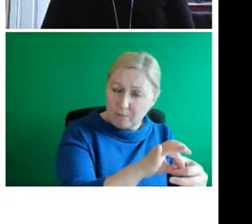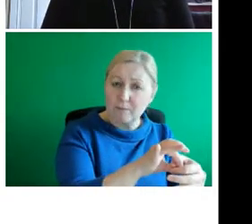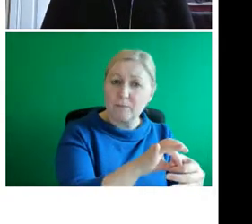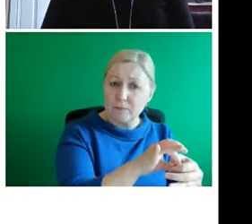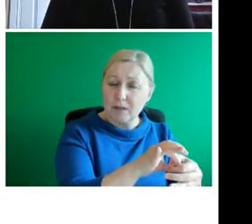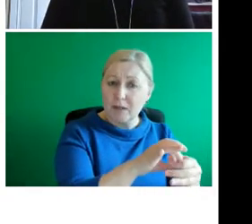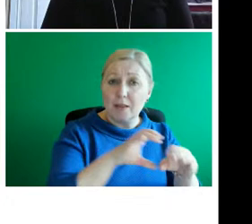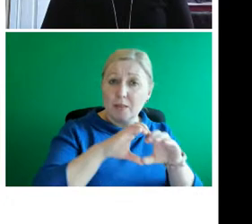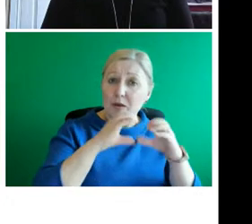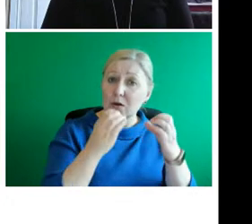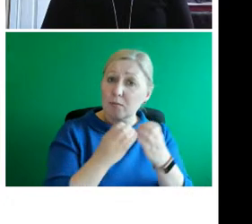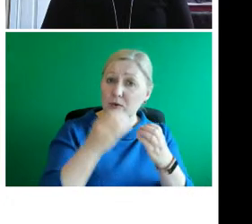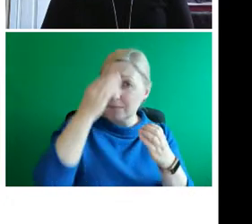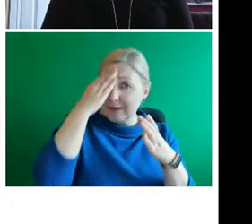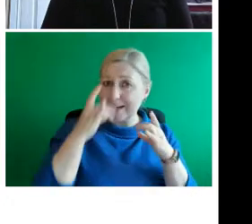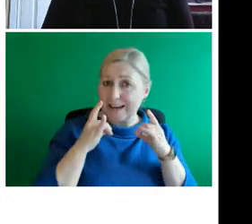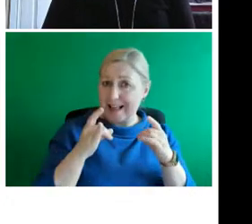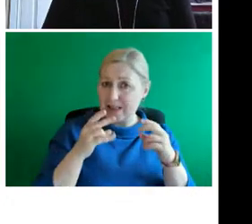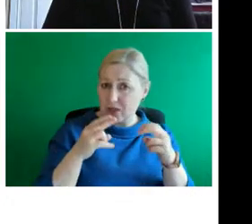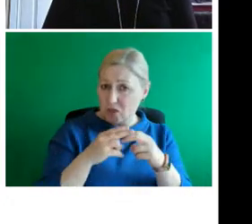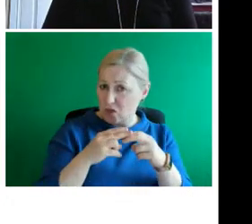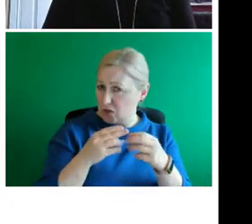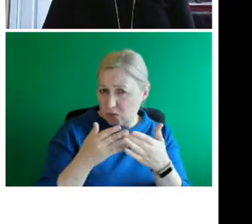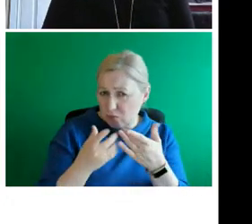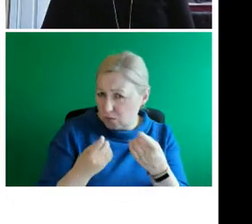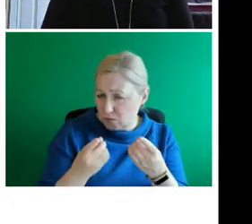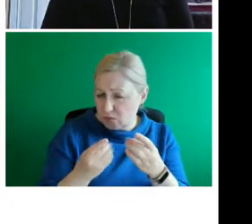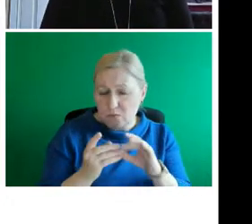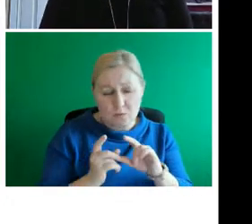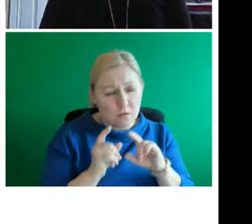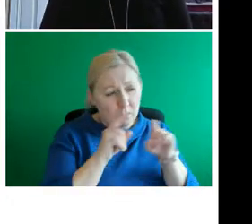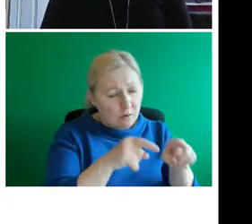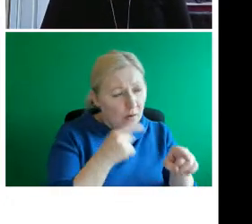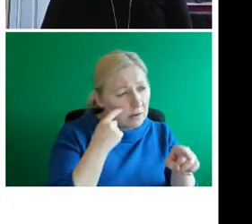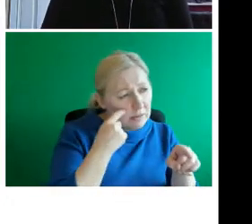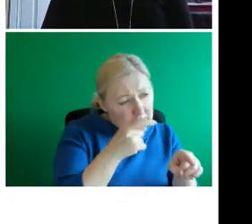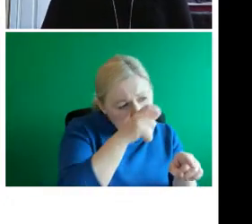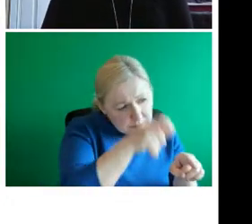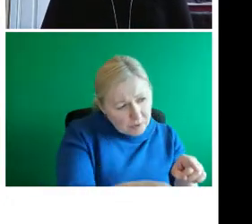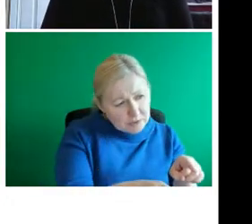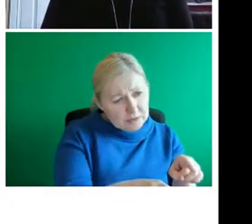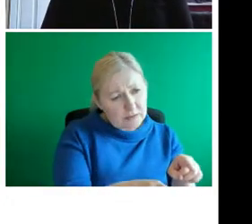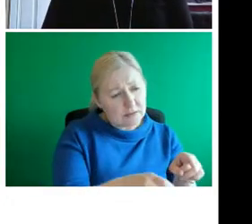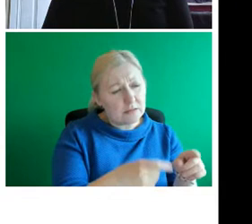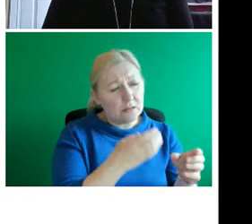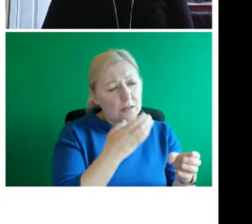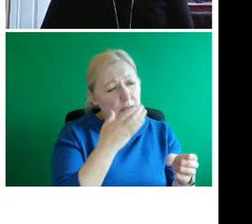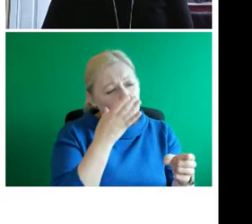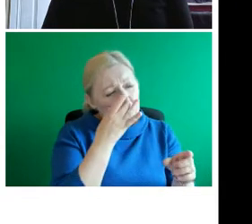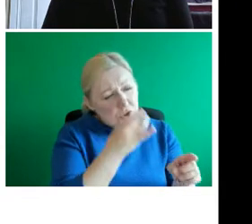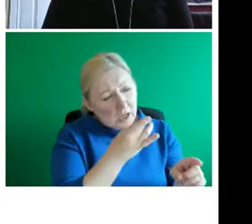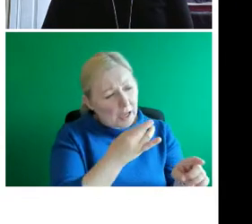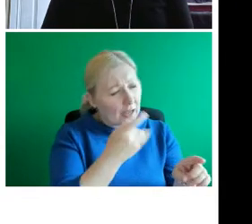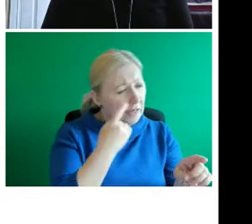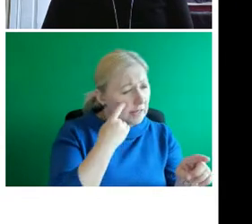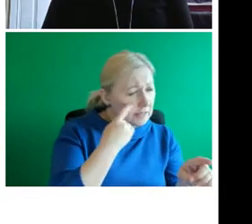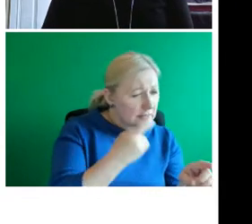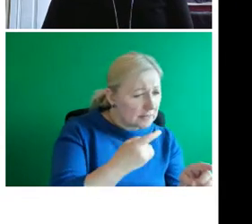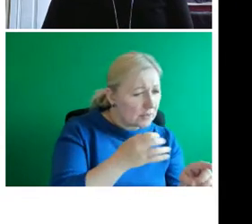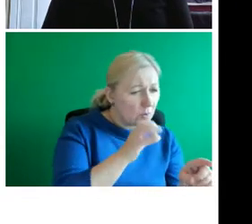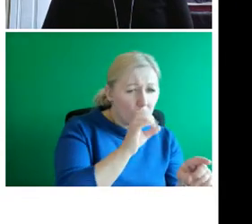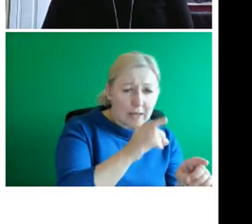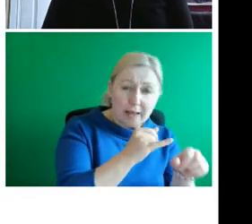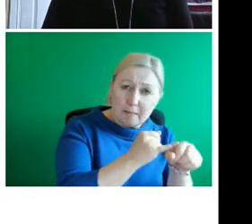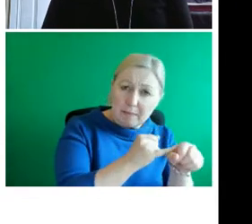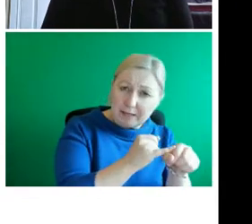mental health nurse is doing in that instance is they're visiting the person themselves, checking for the effect of medication to make sure that it's working,